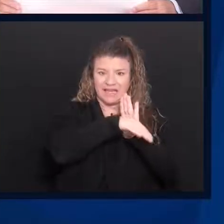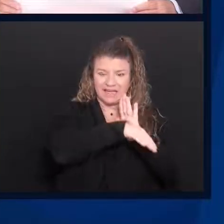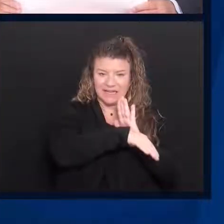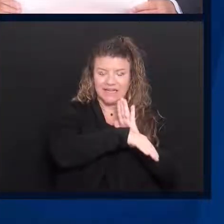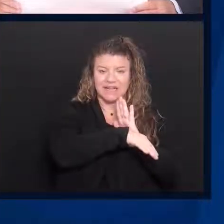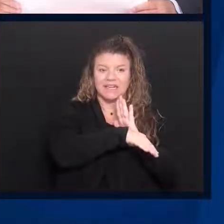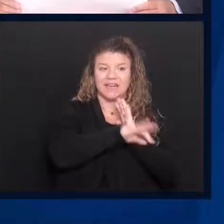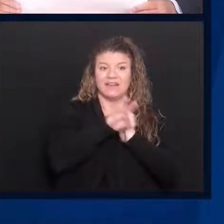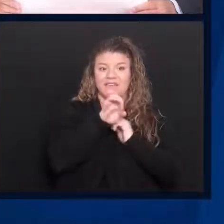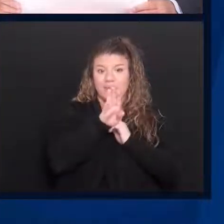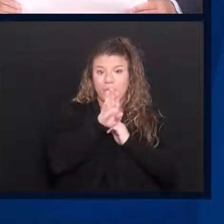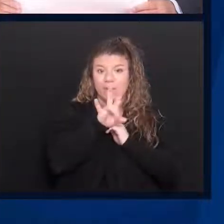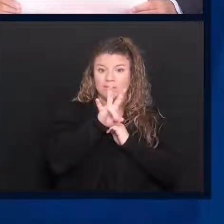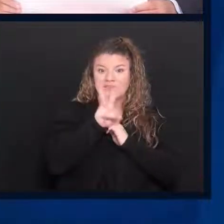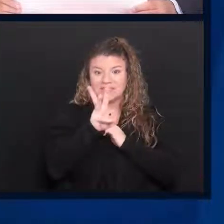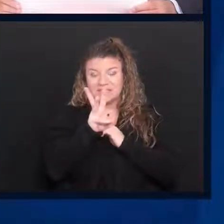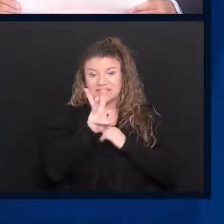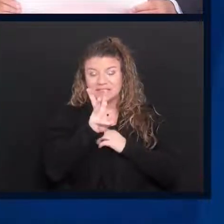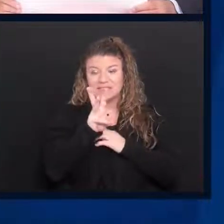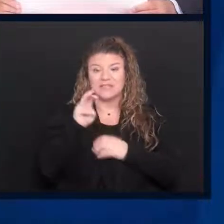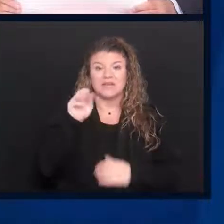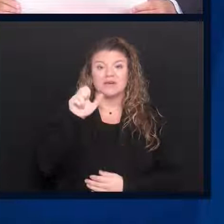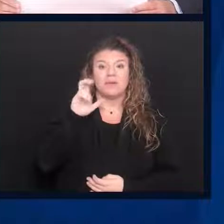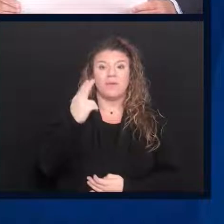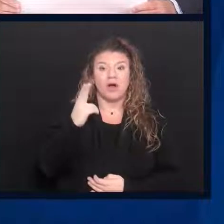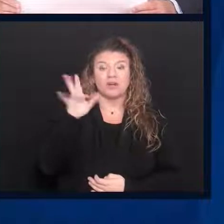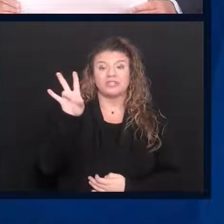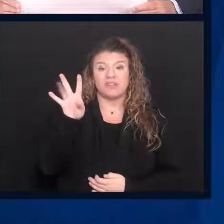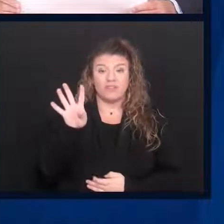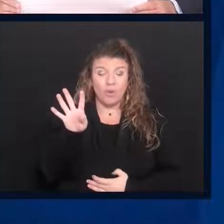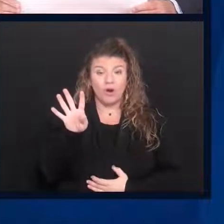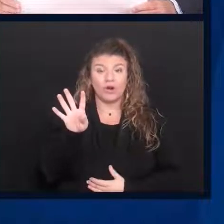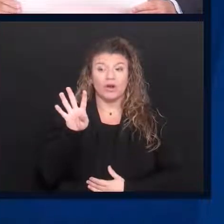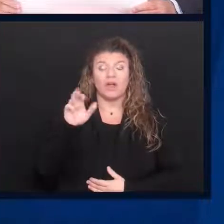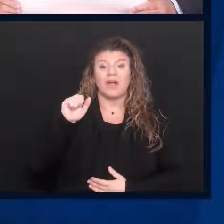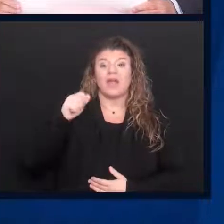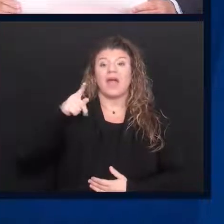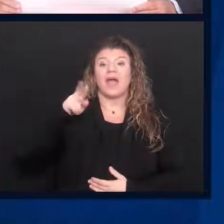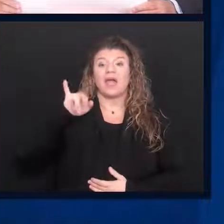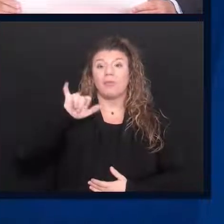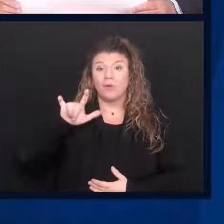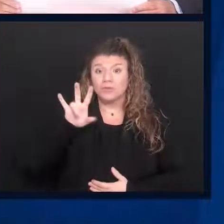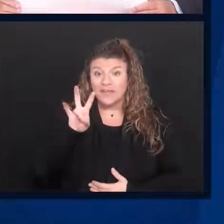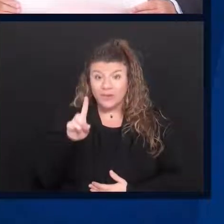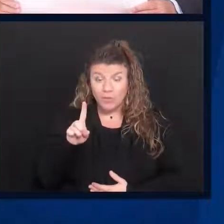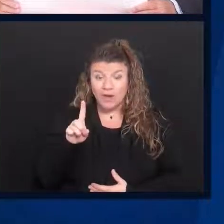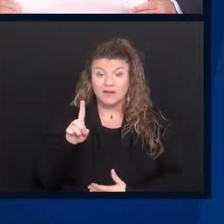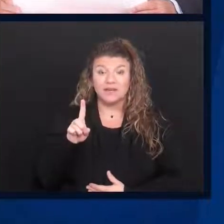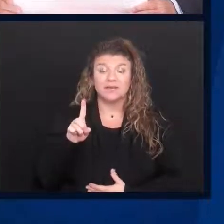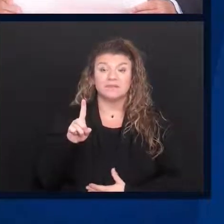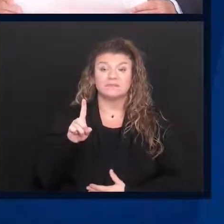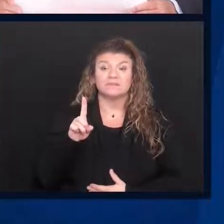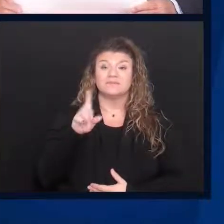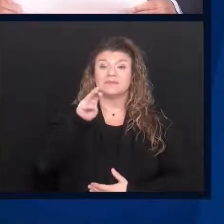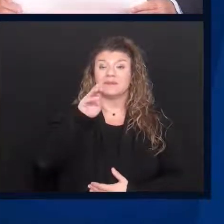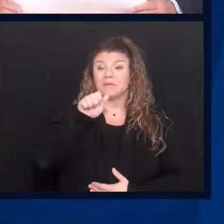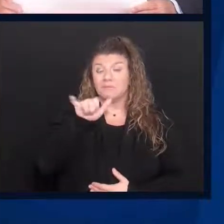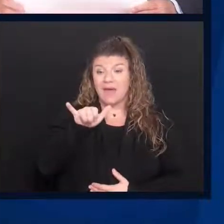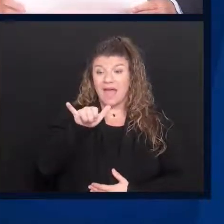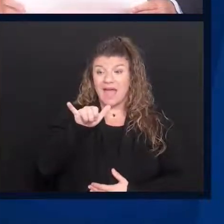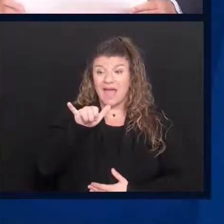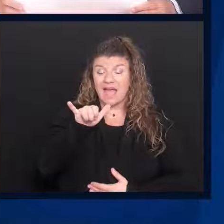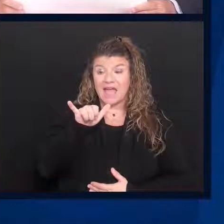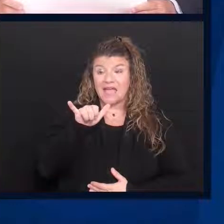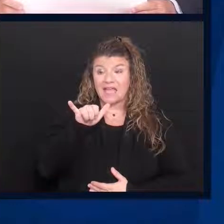know, February 76, March 74, April 71, May